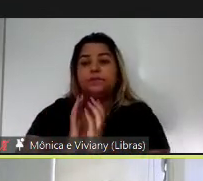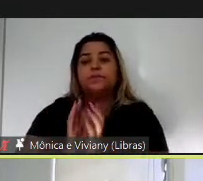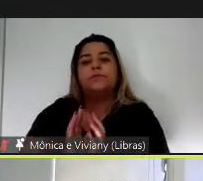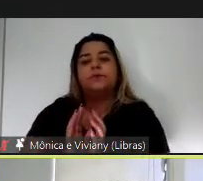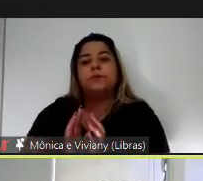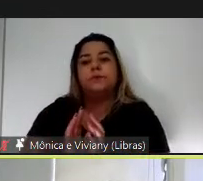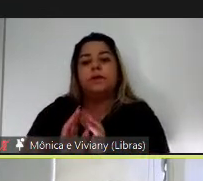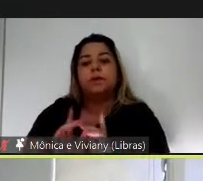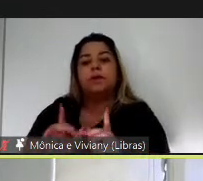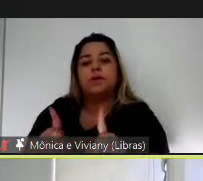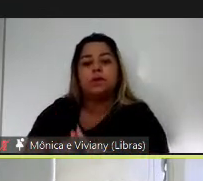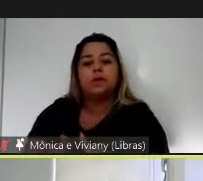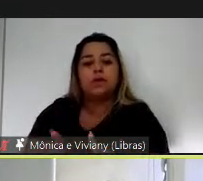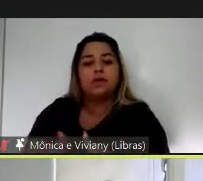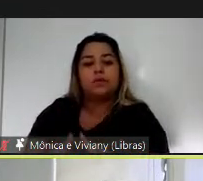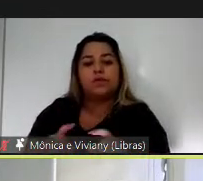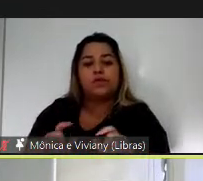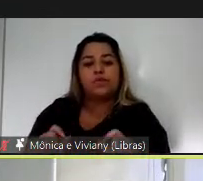teams are